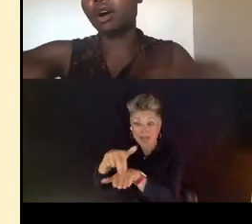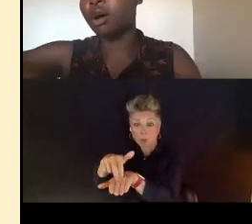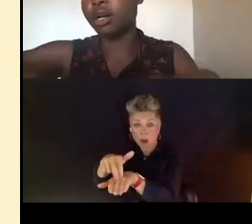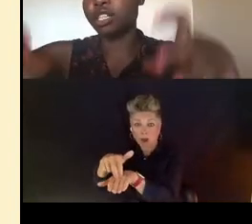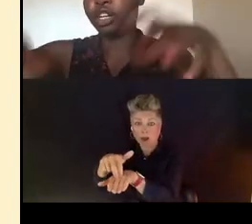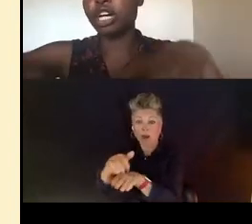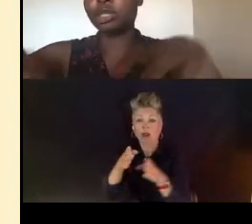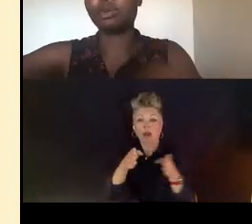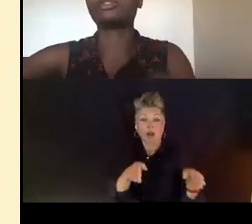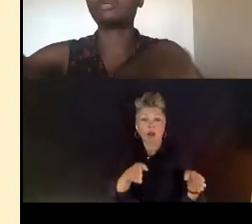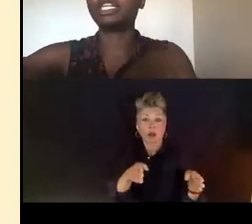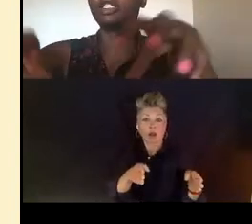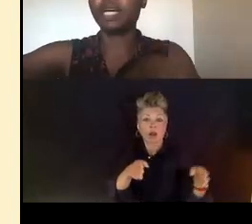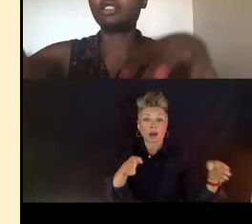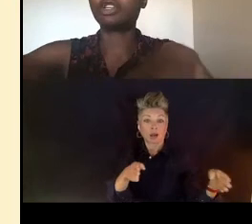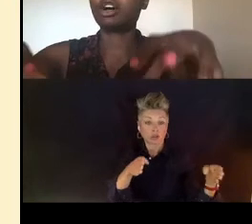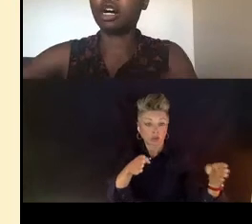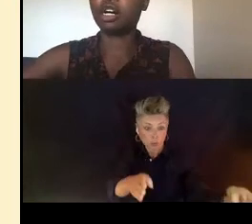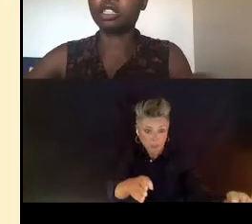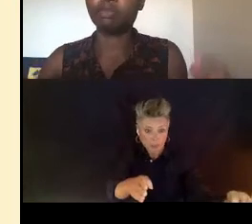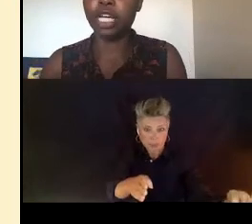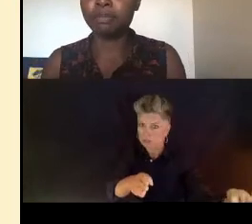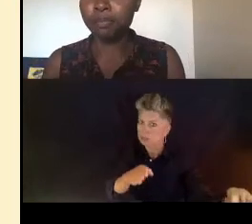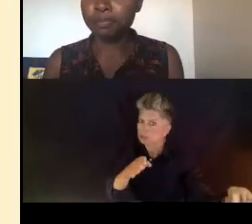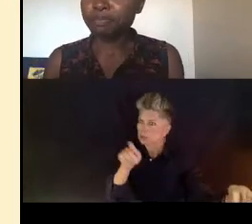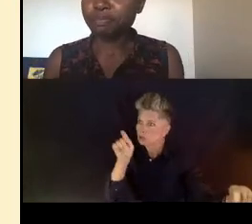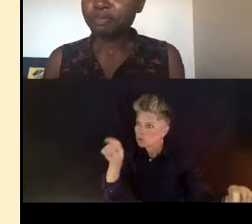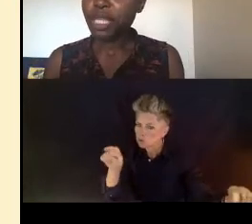for the cars, and you're not supposed to be in the space for the cars. But